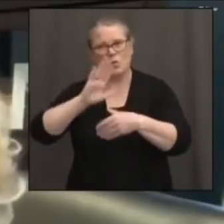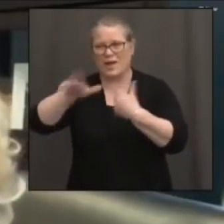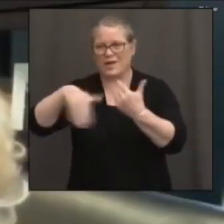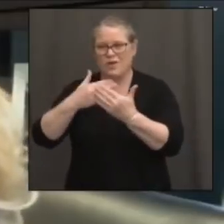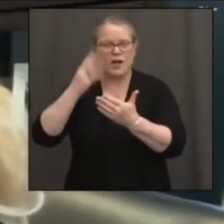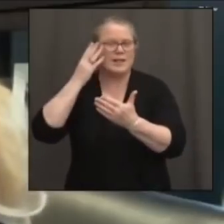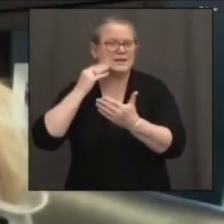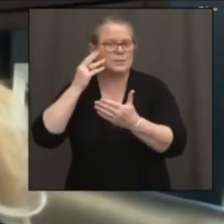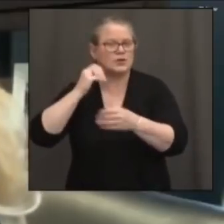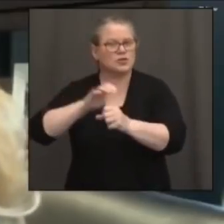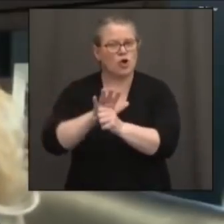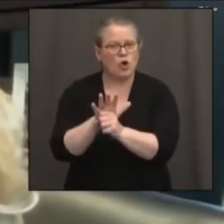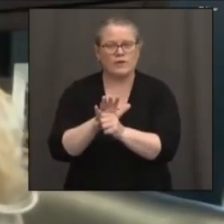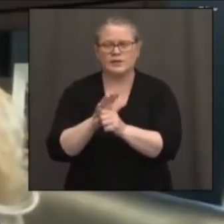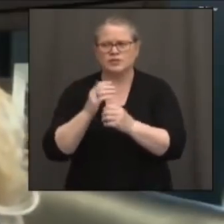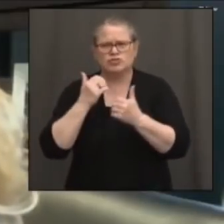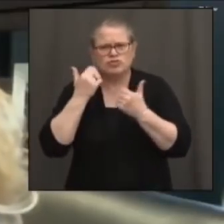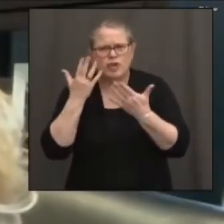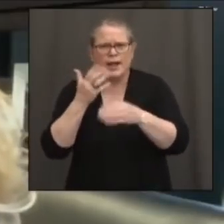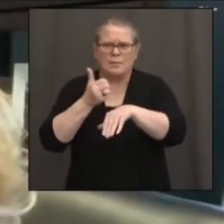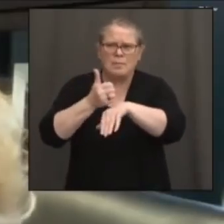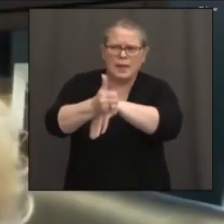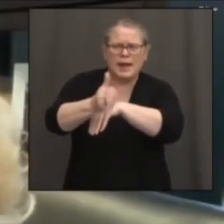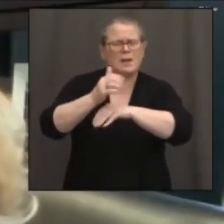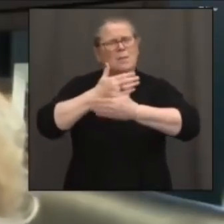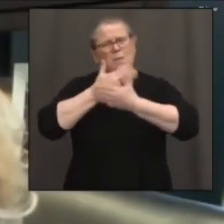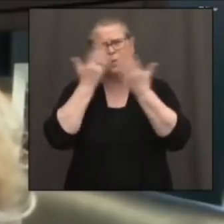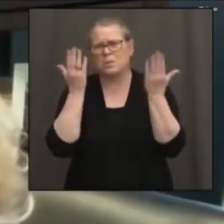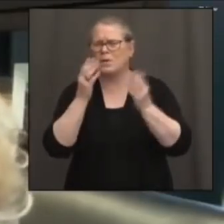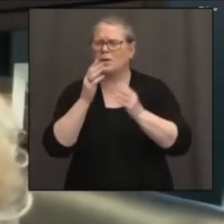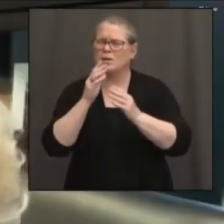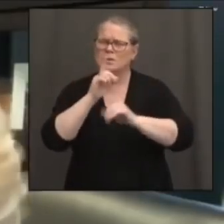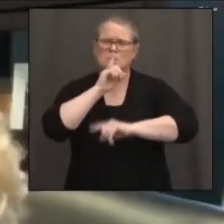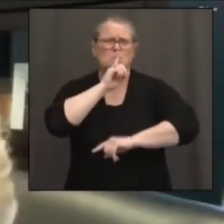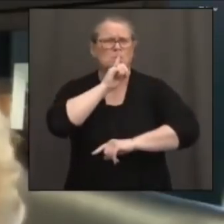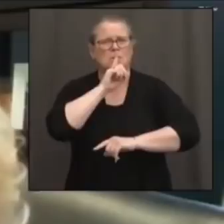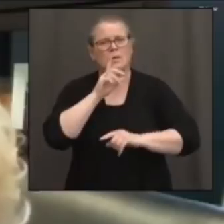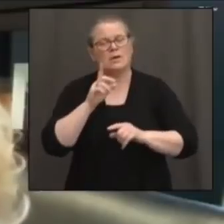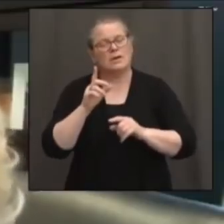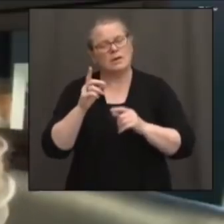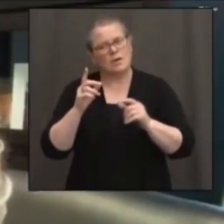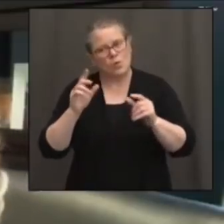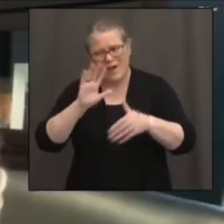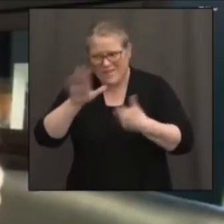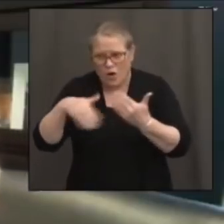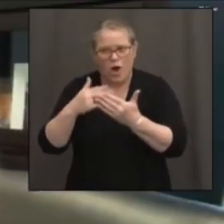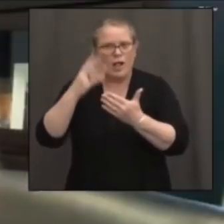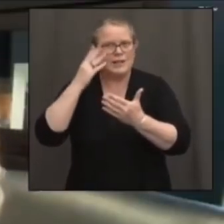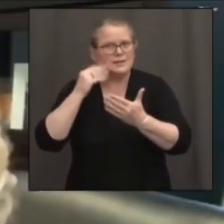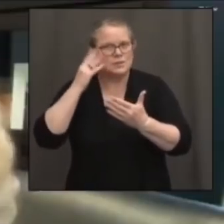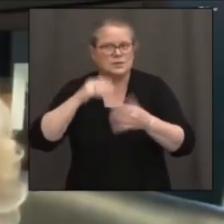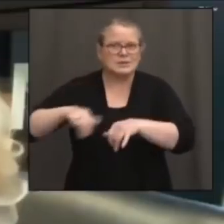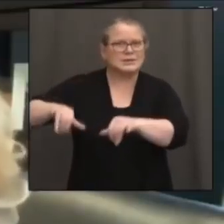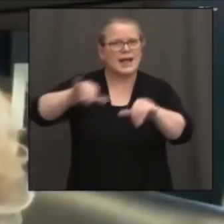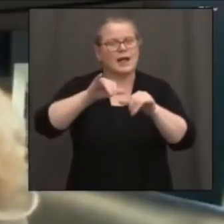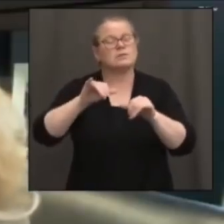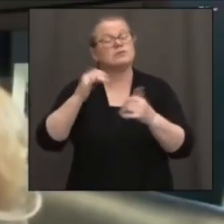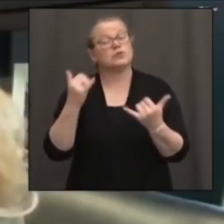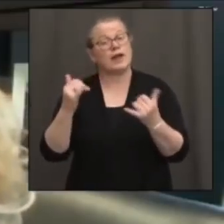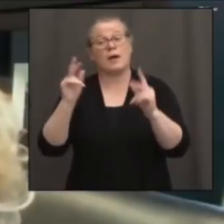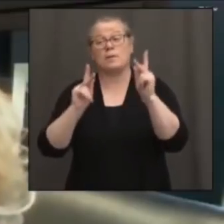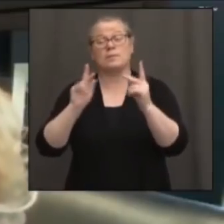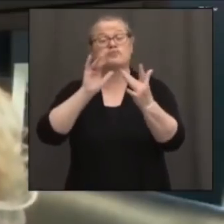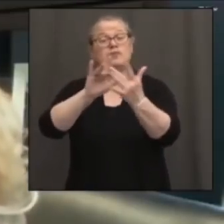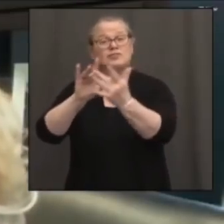We've all been through this experience, and now people can reach out, and we reach out as much as we can through different events and